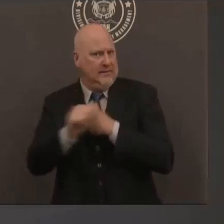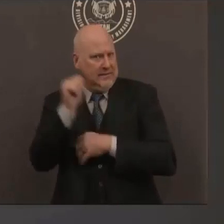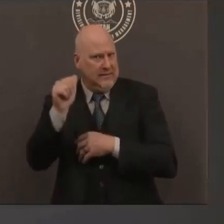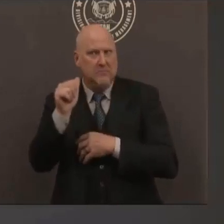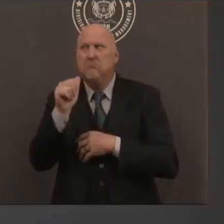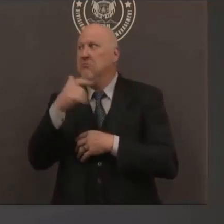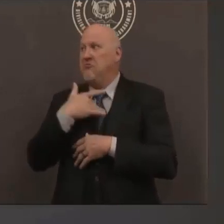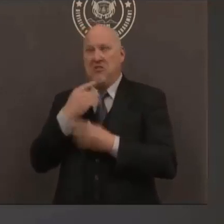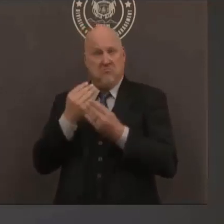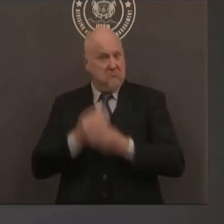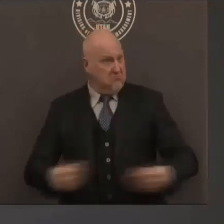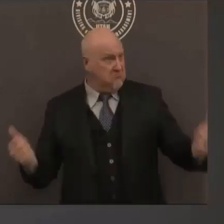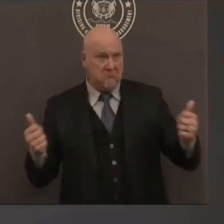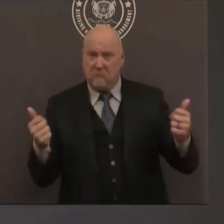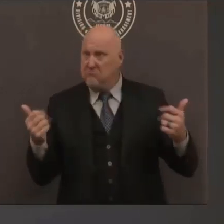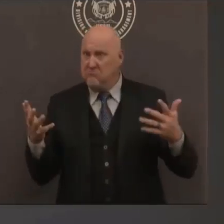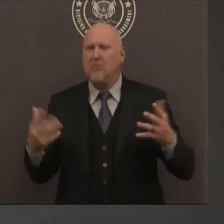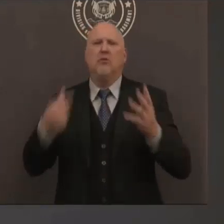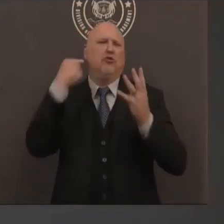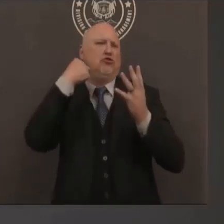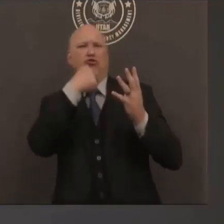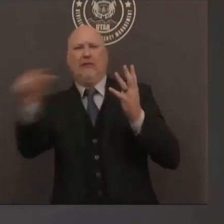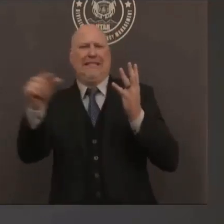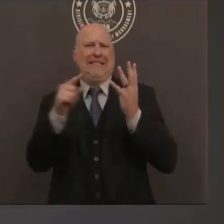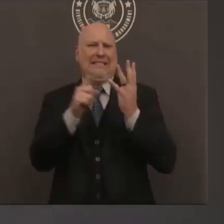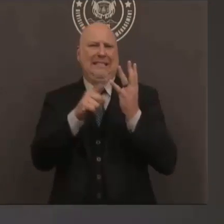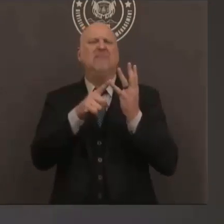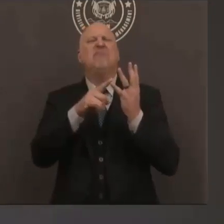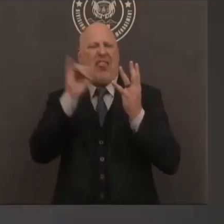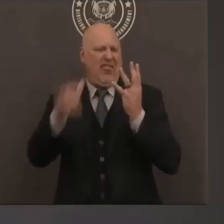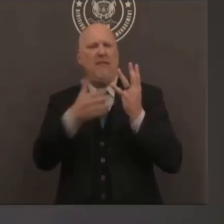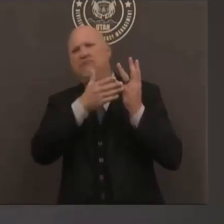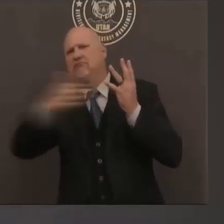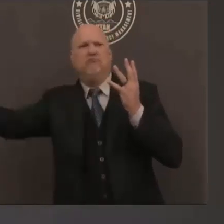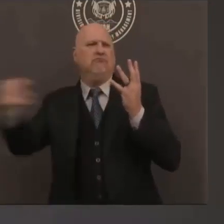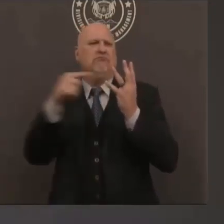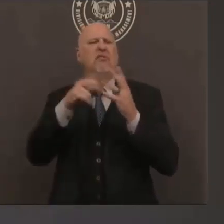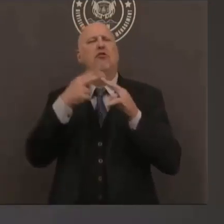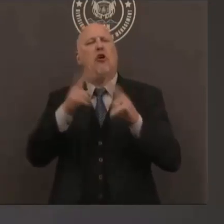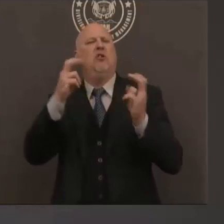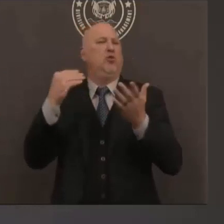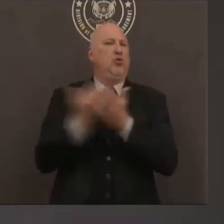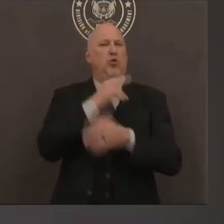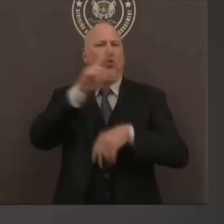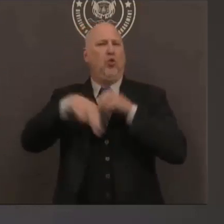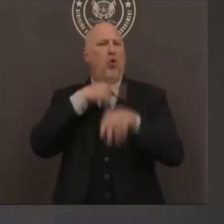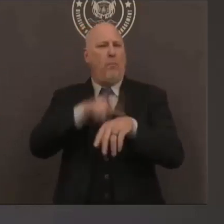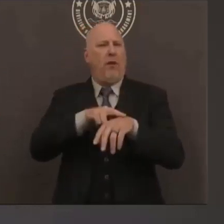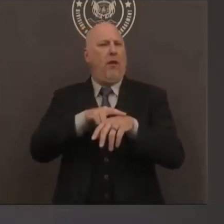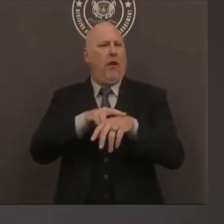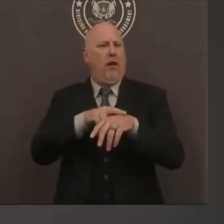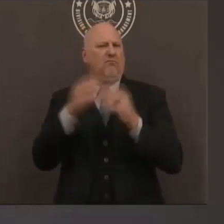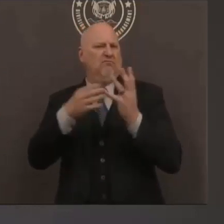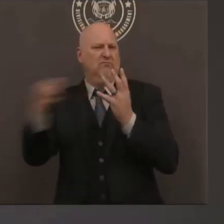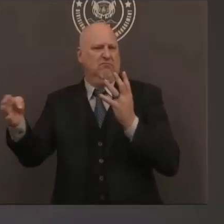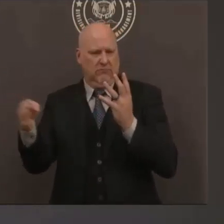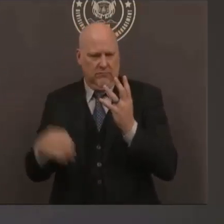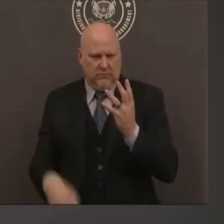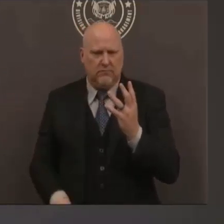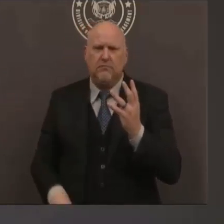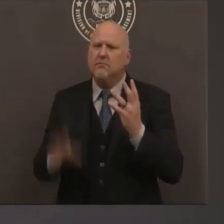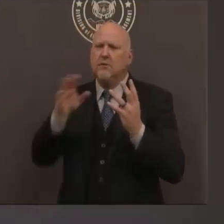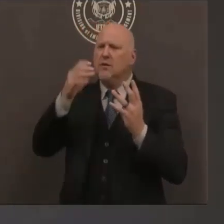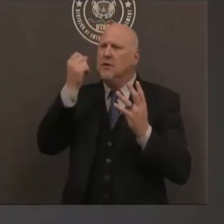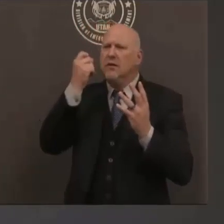fact, have a new normal risk. It's not going to be exactly like it was before for obvious reasons, but at least until we get a vaccine